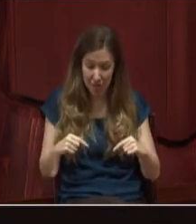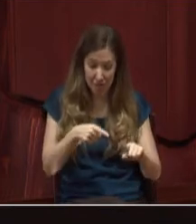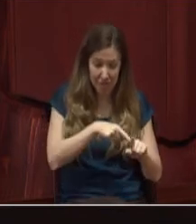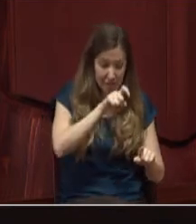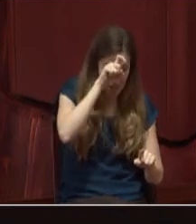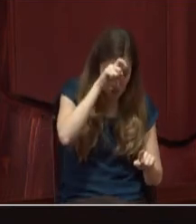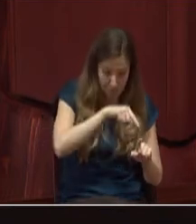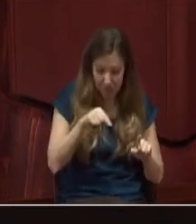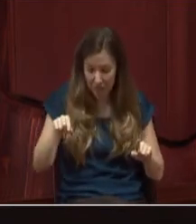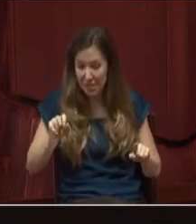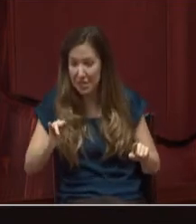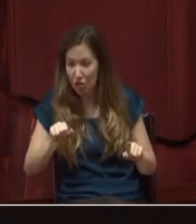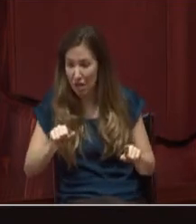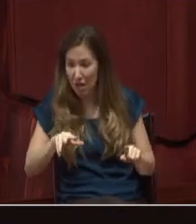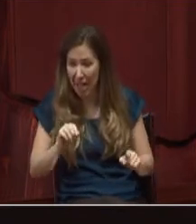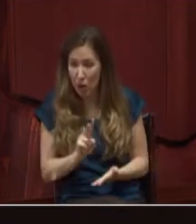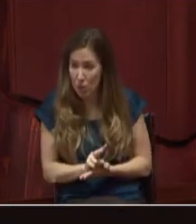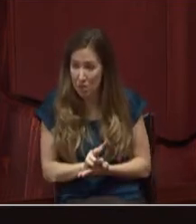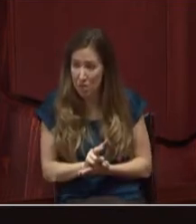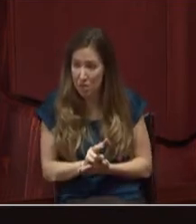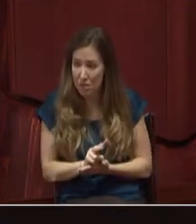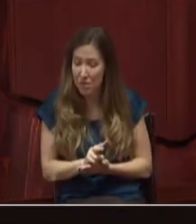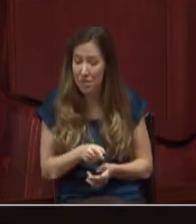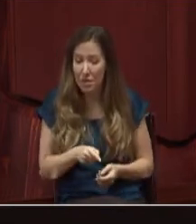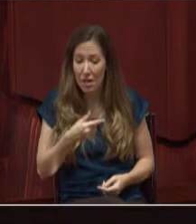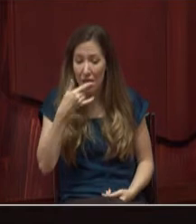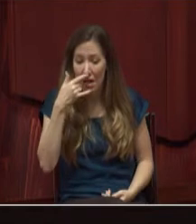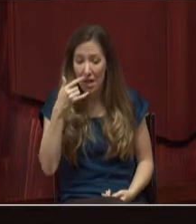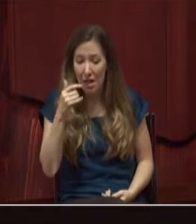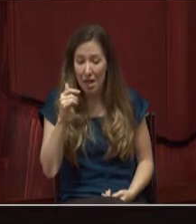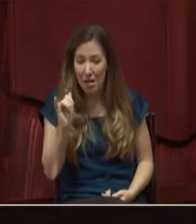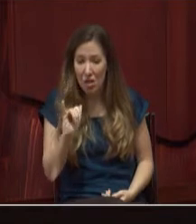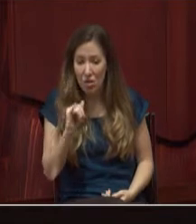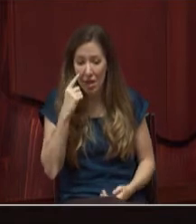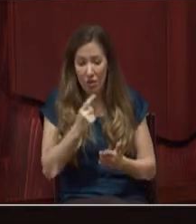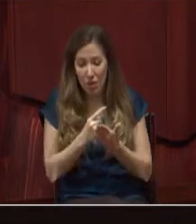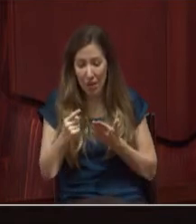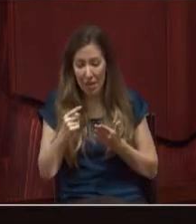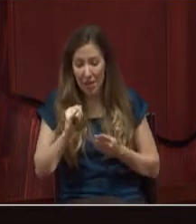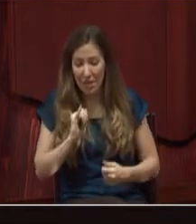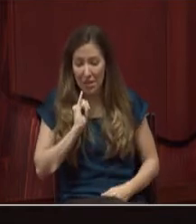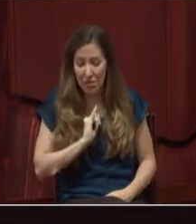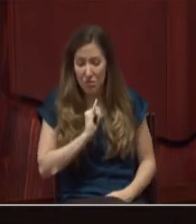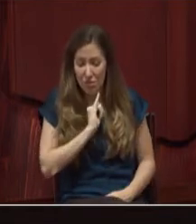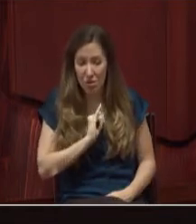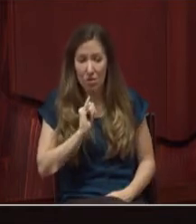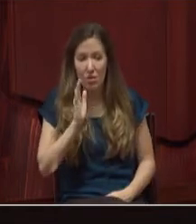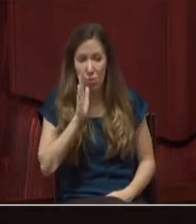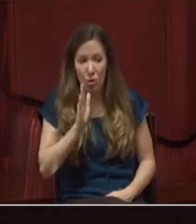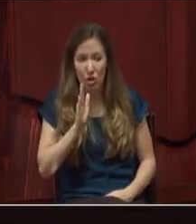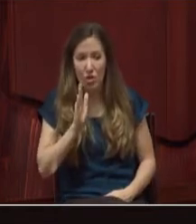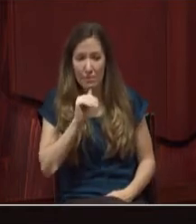losing. And it looked for about a week's time as though Israel was going to suffer a pretty